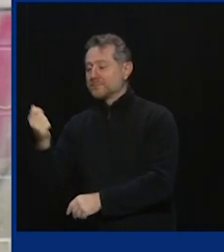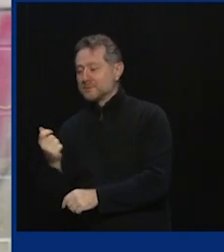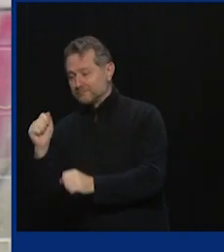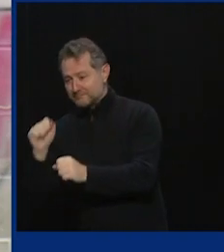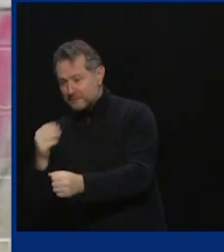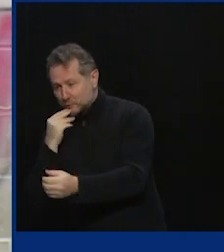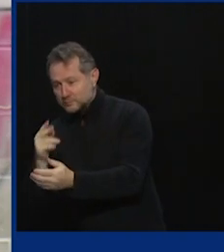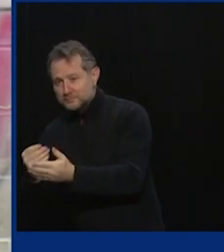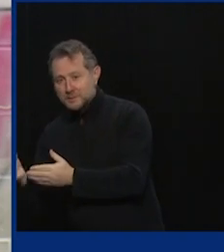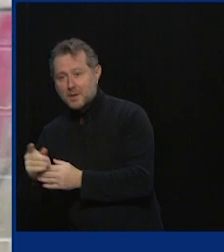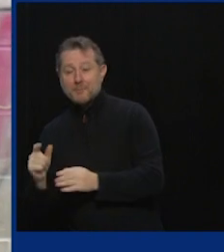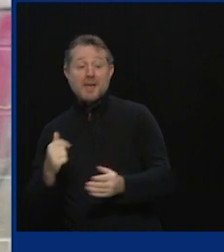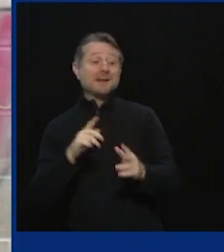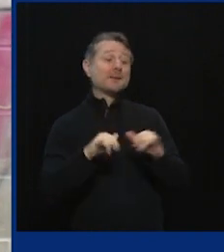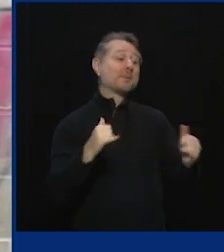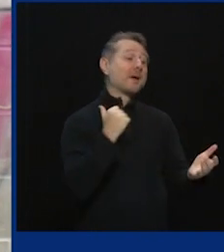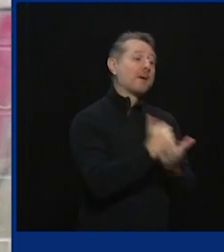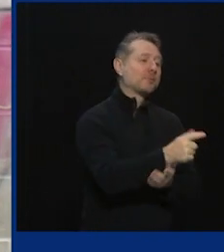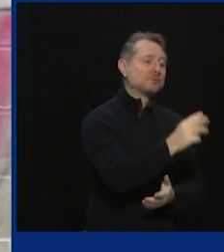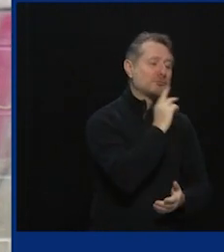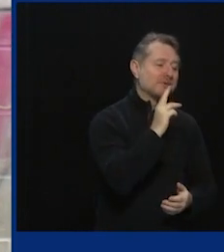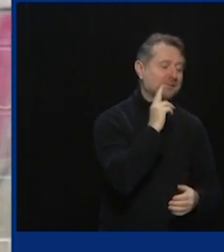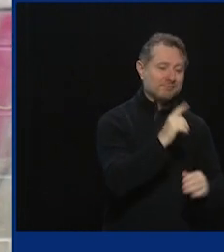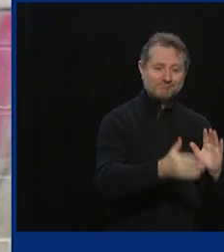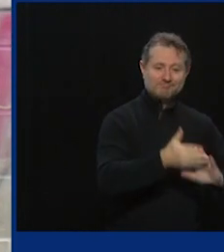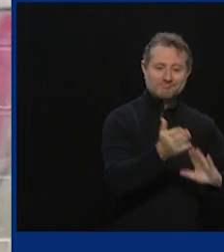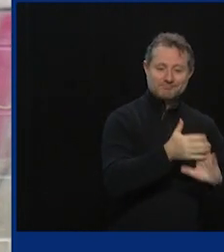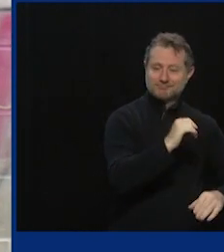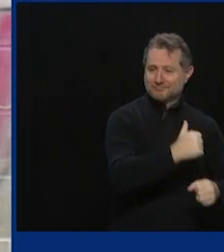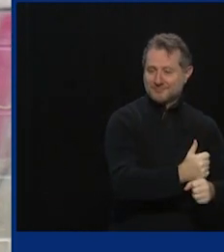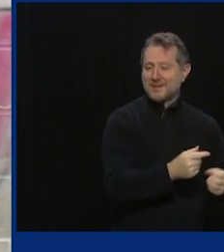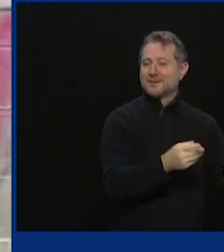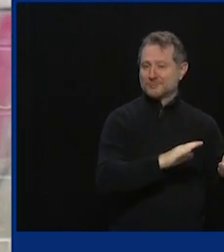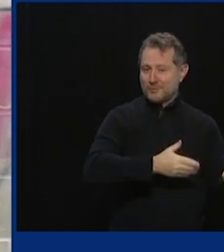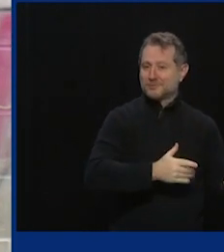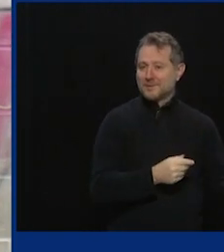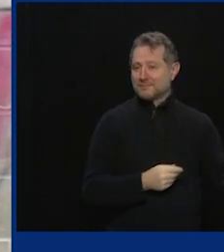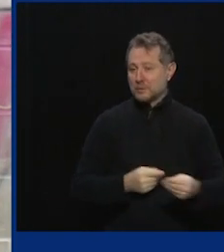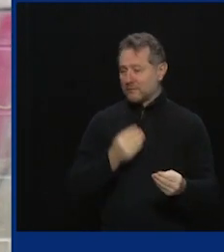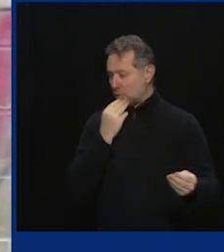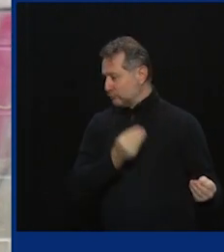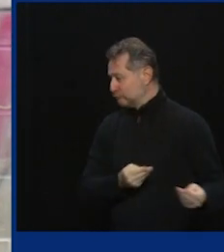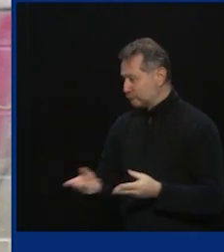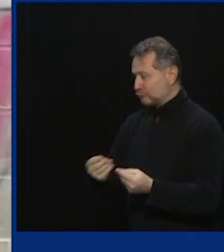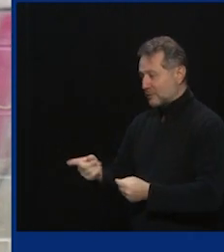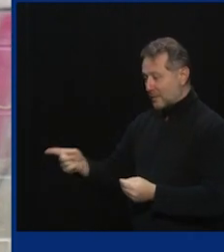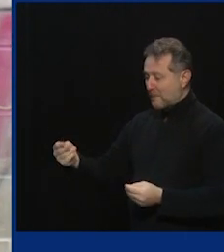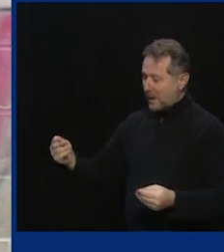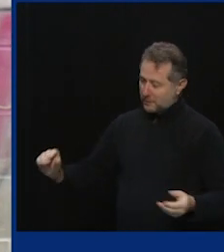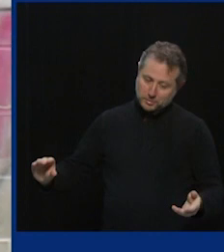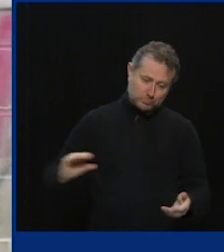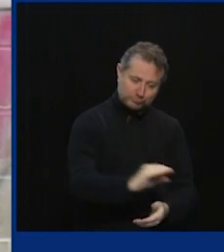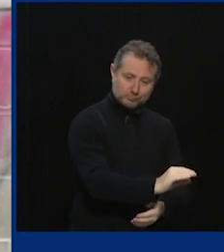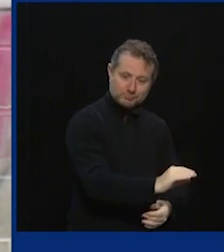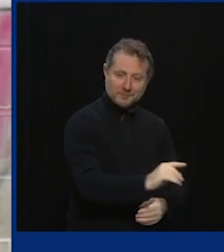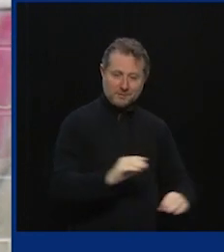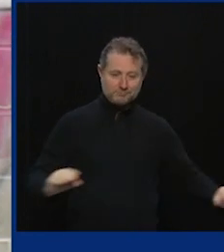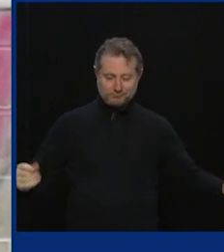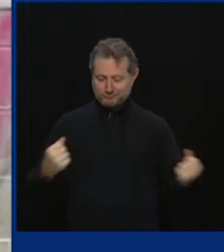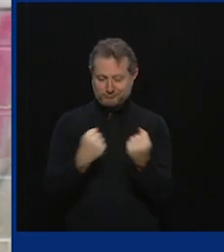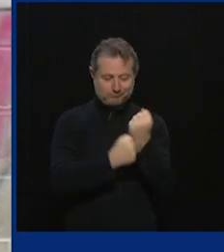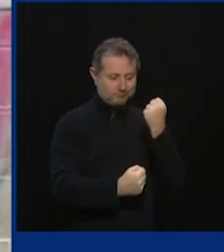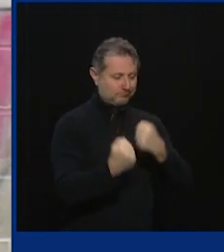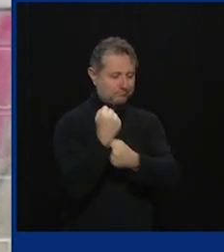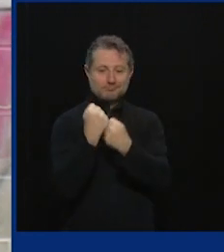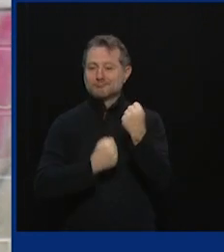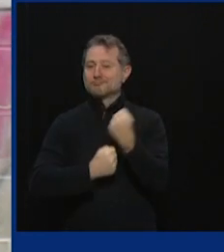businesses and restaurants to get access to crucially needed support during this persistent economic crisis. I want to express